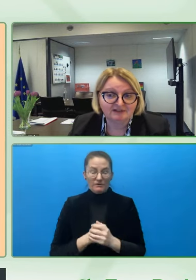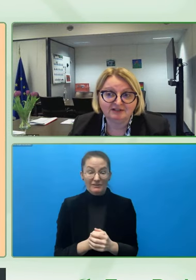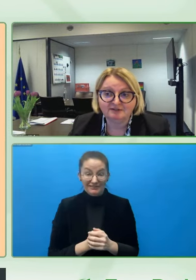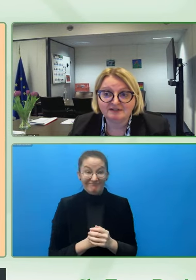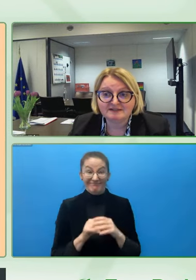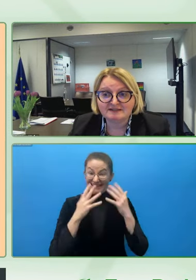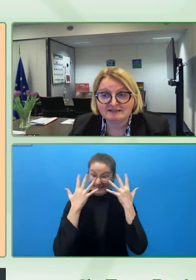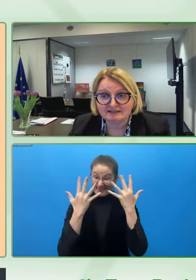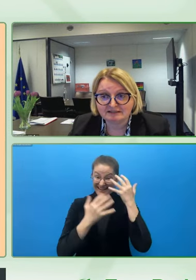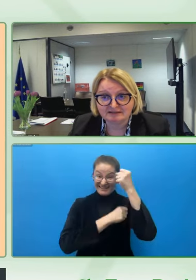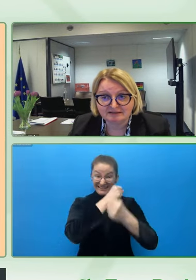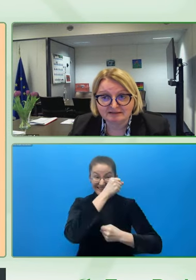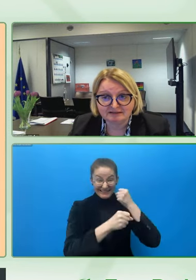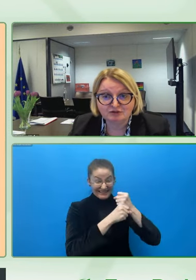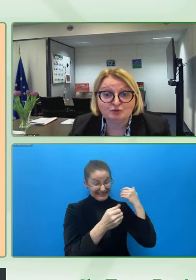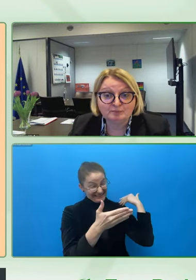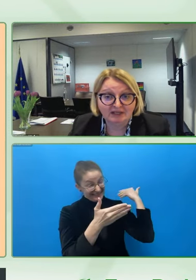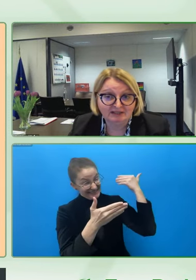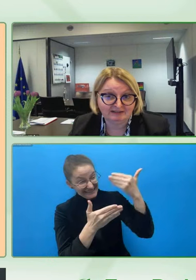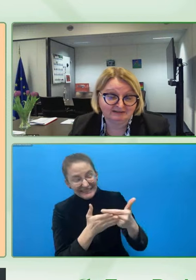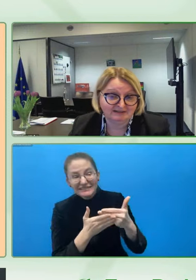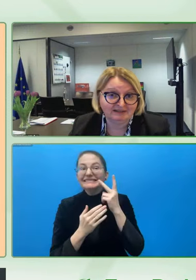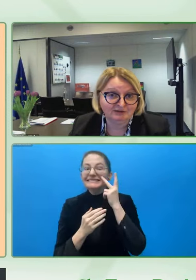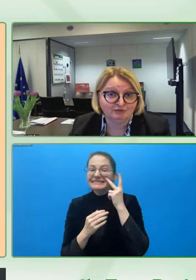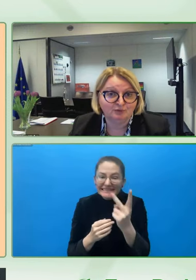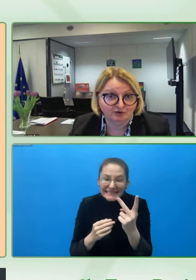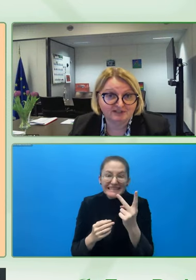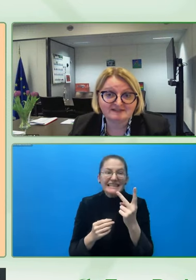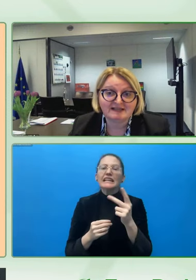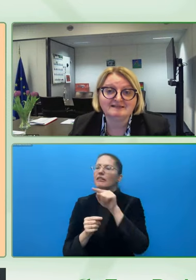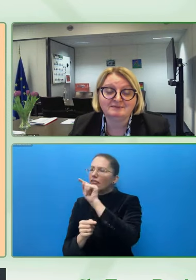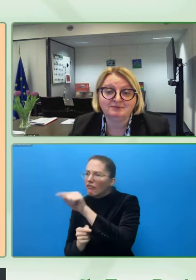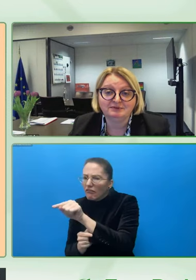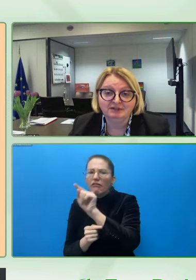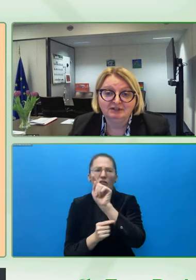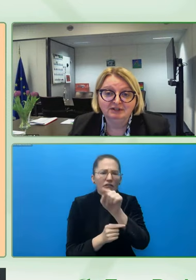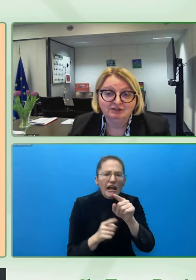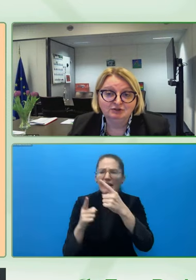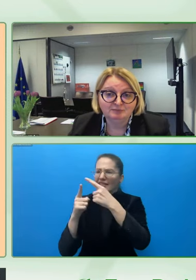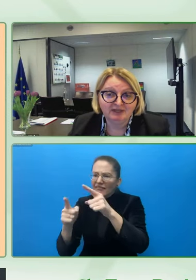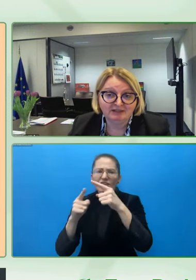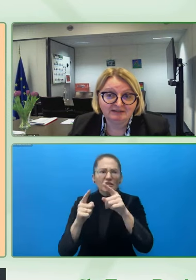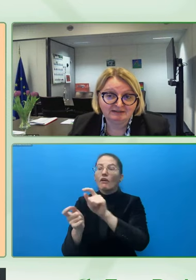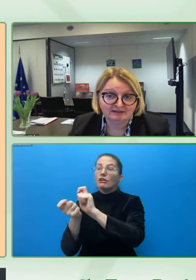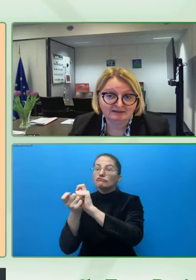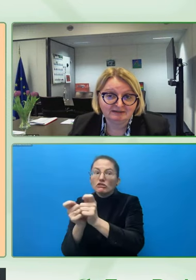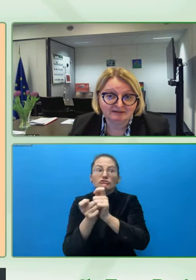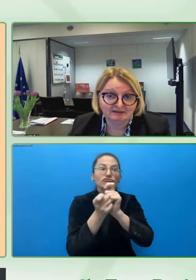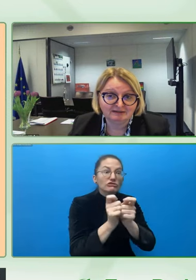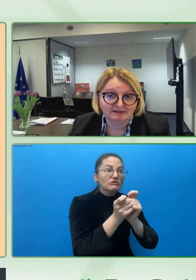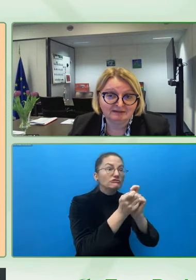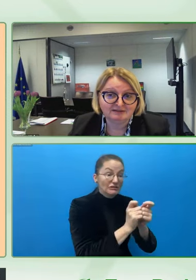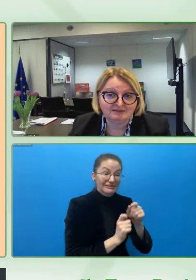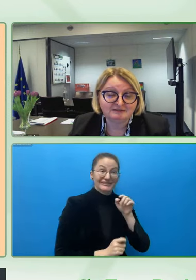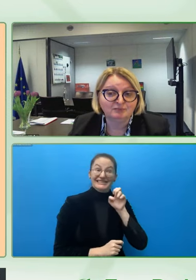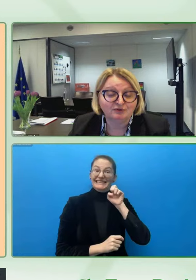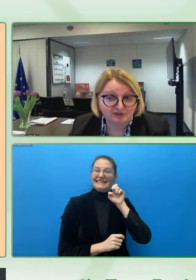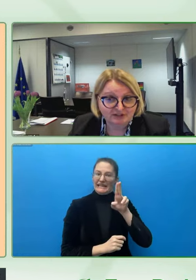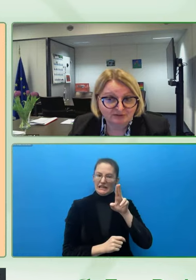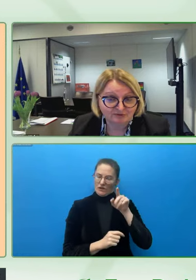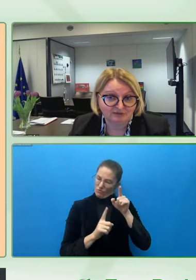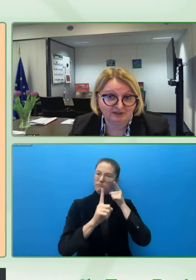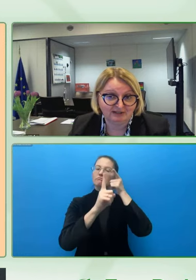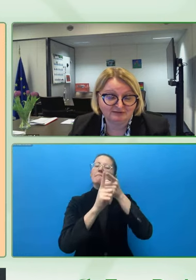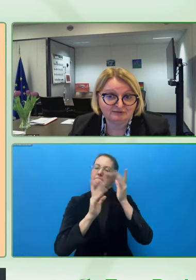in a different areas to make the EU more accessible, to make it